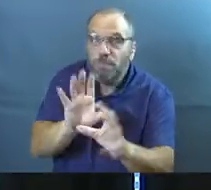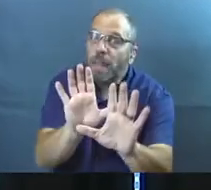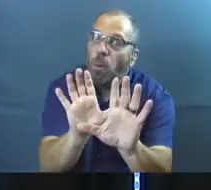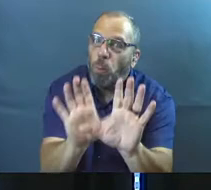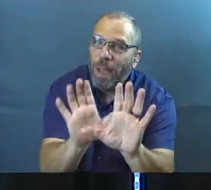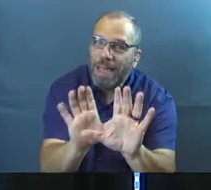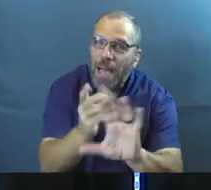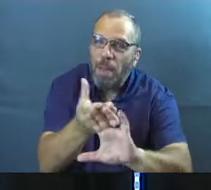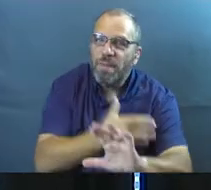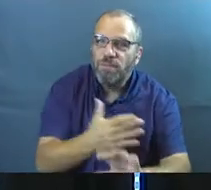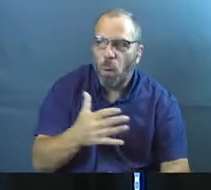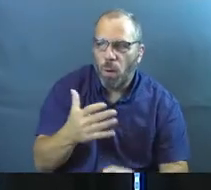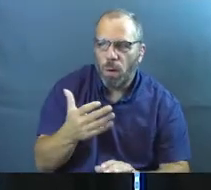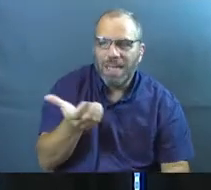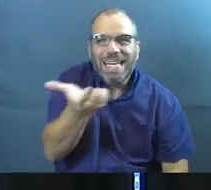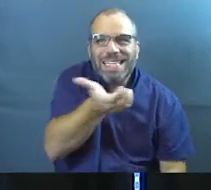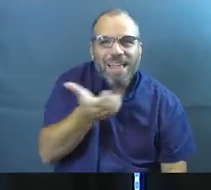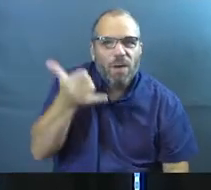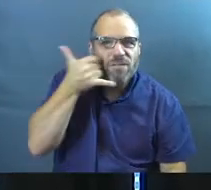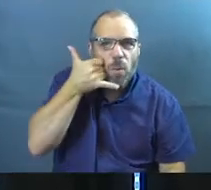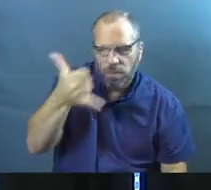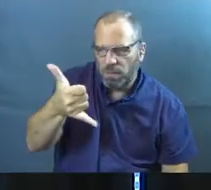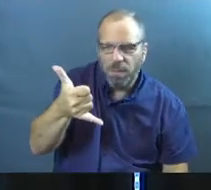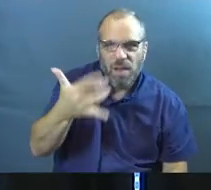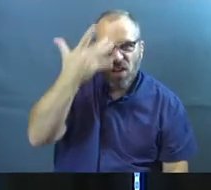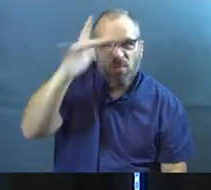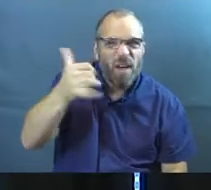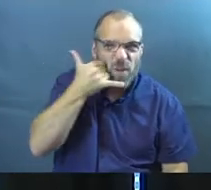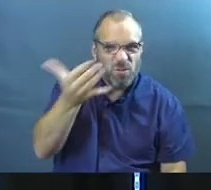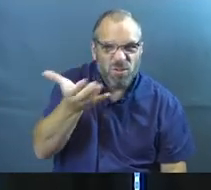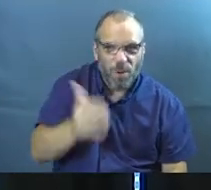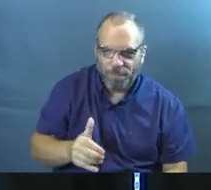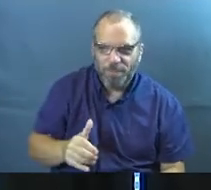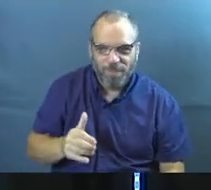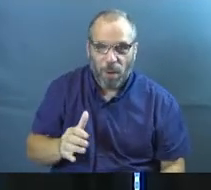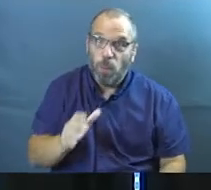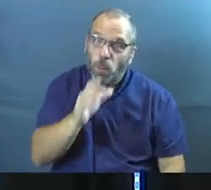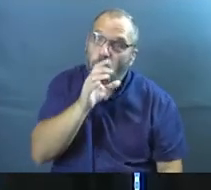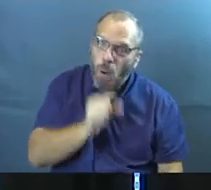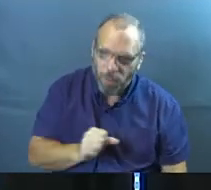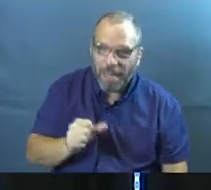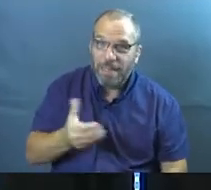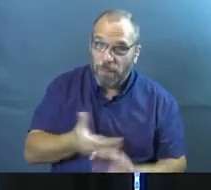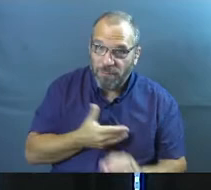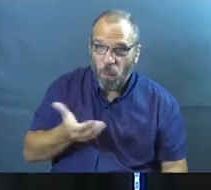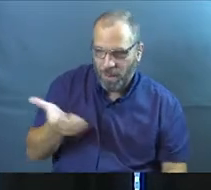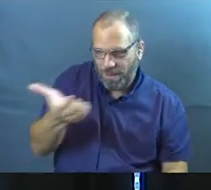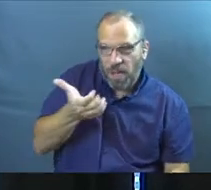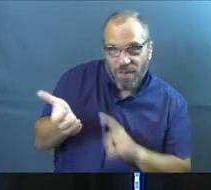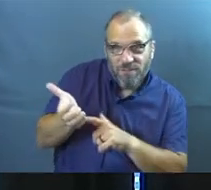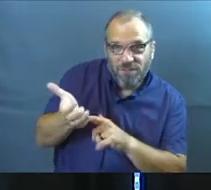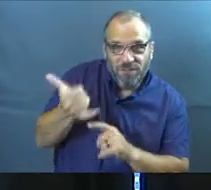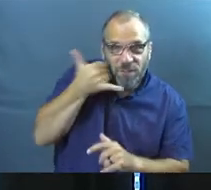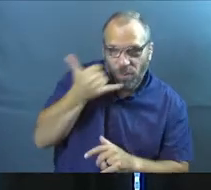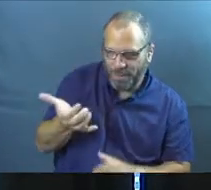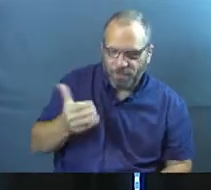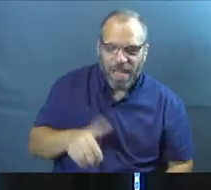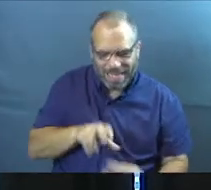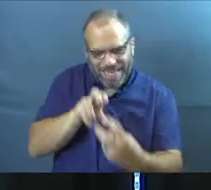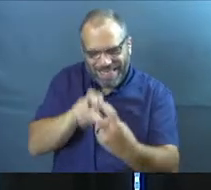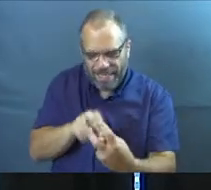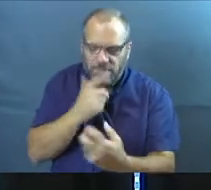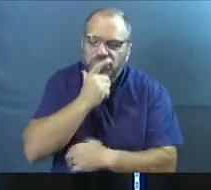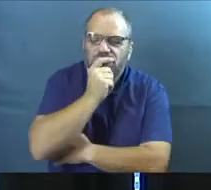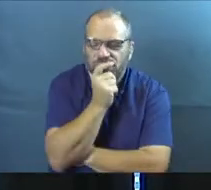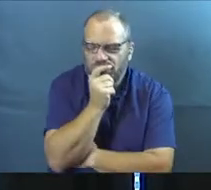is before smartphones, by the way. It's before smartphones. We're that old. Where it's before smartphones. And we're sitting there, and I just